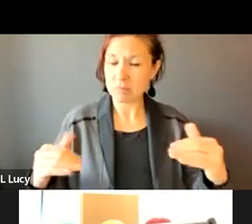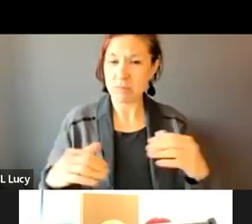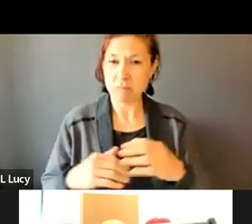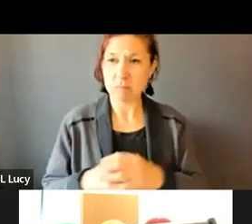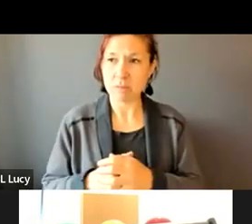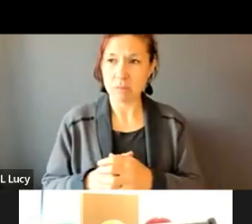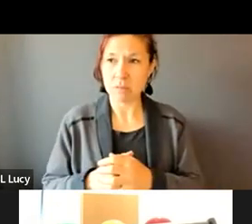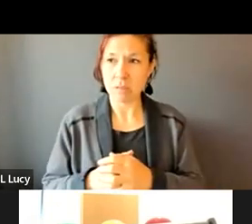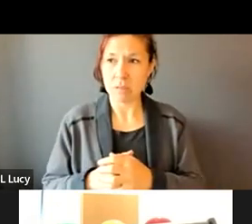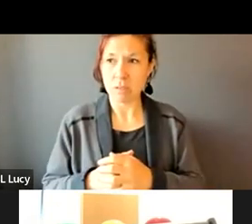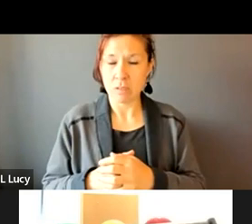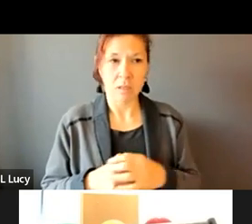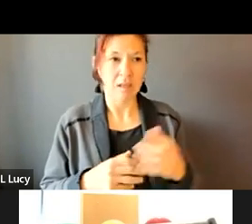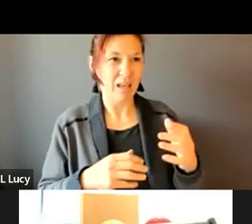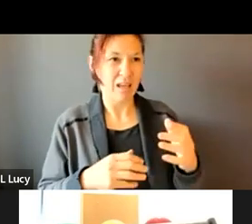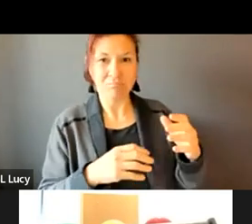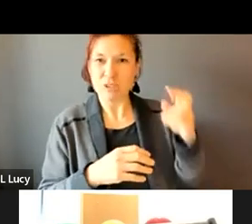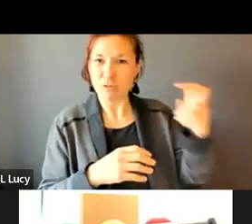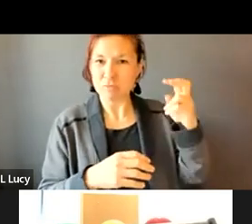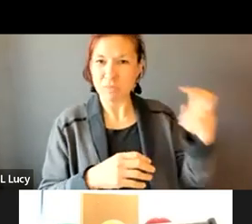with this company